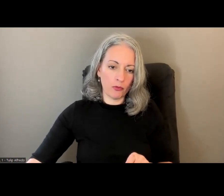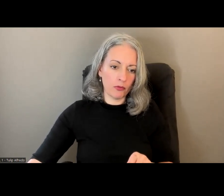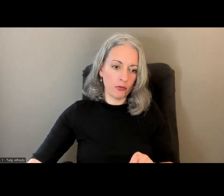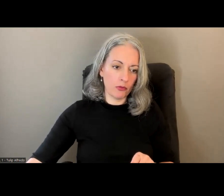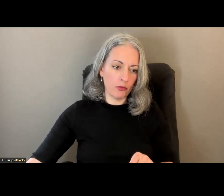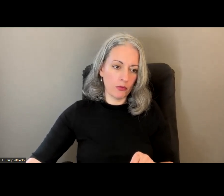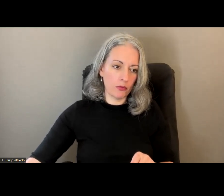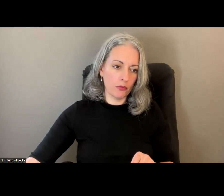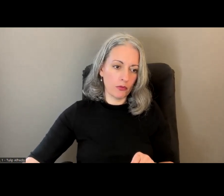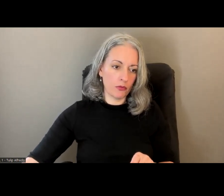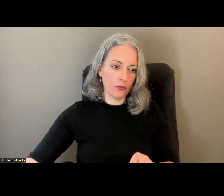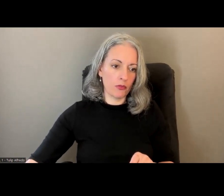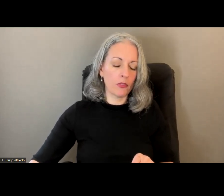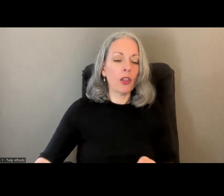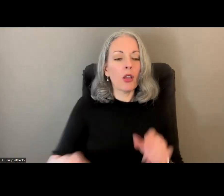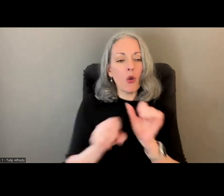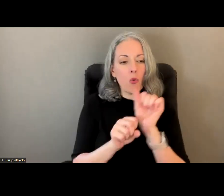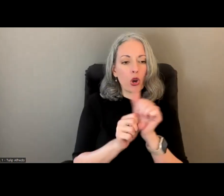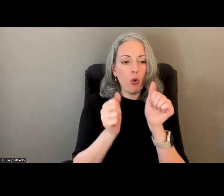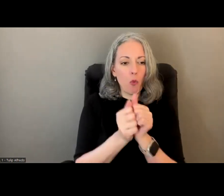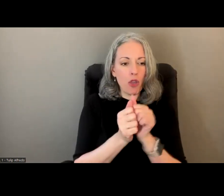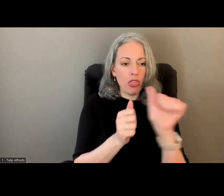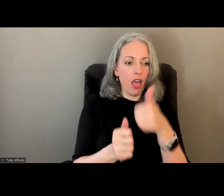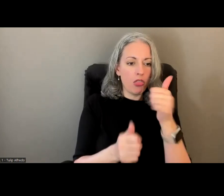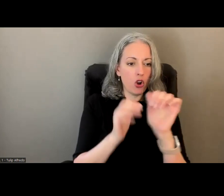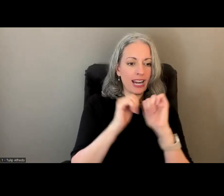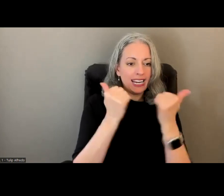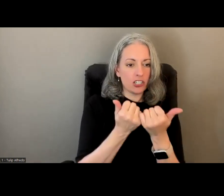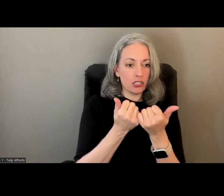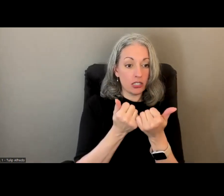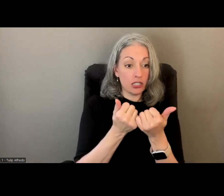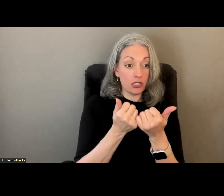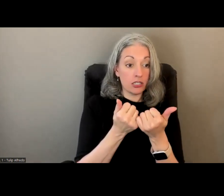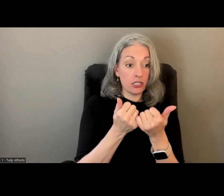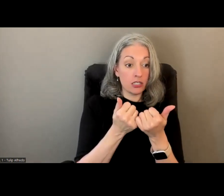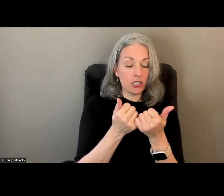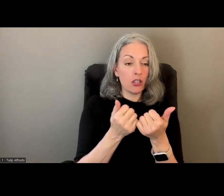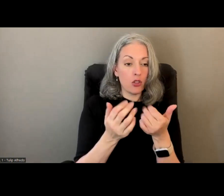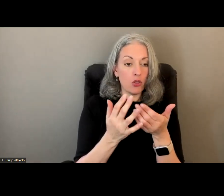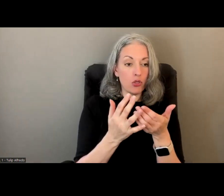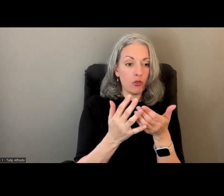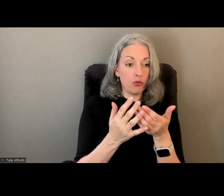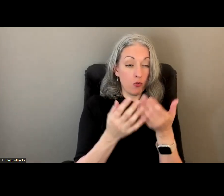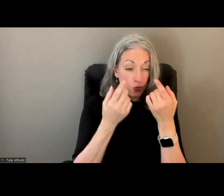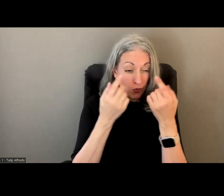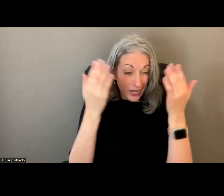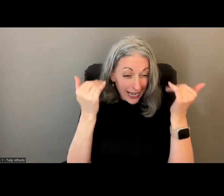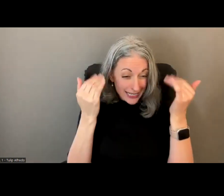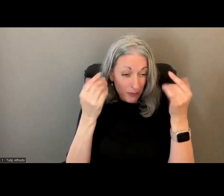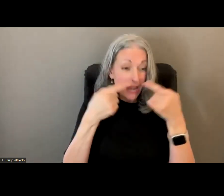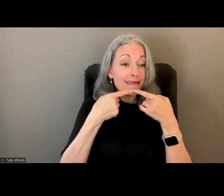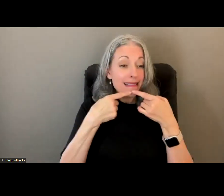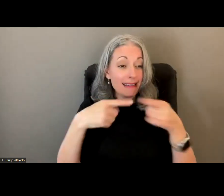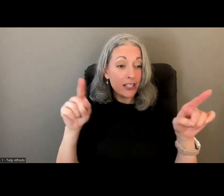help adult day centers and PACE sites recover from the pandemic. And we expect the announcement about round 2